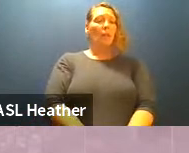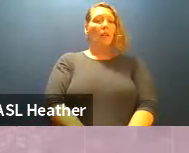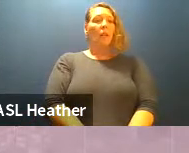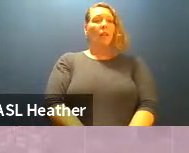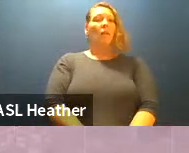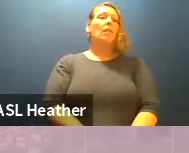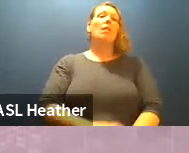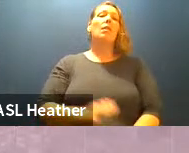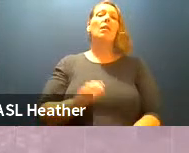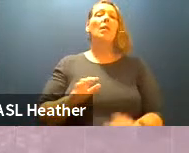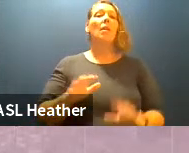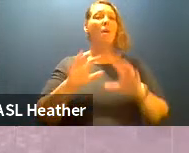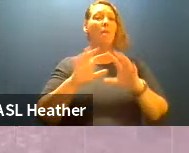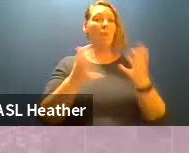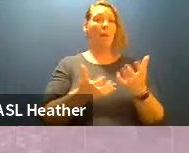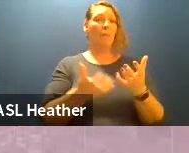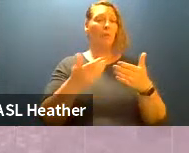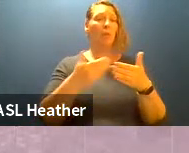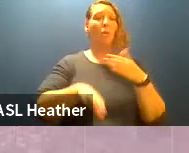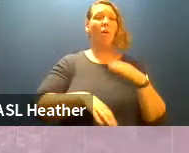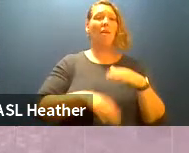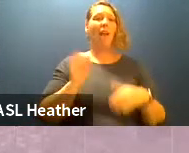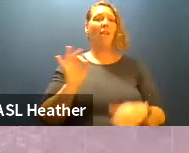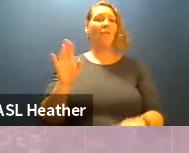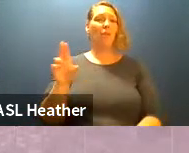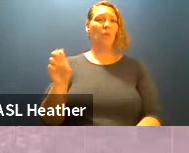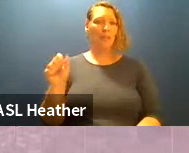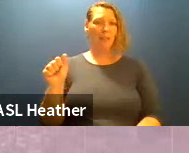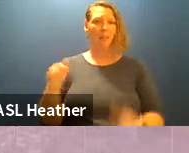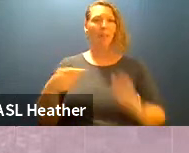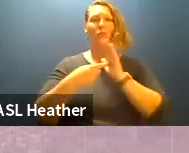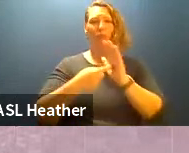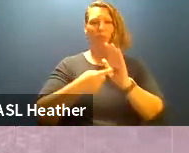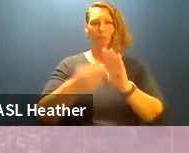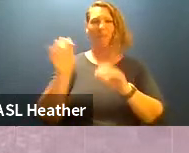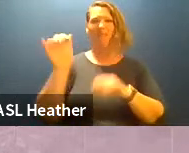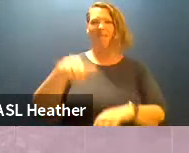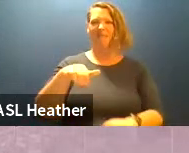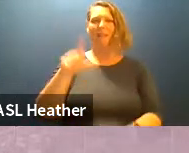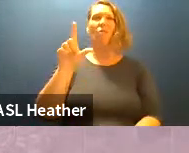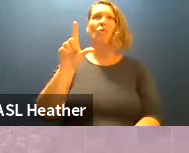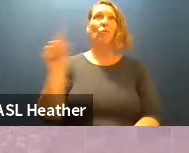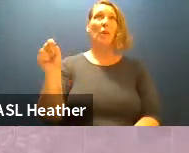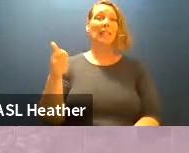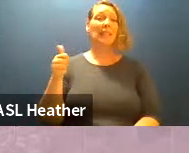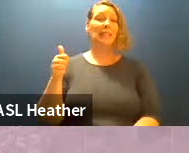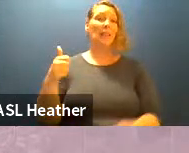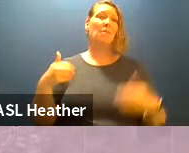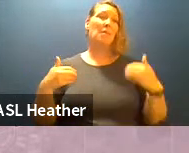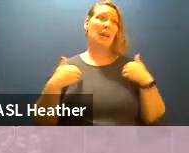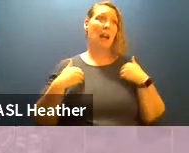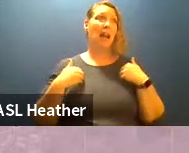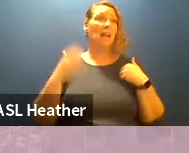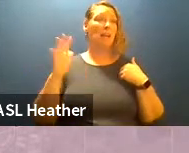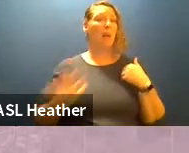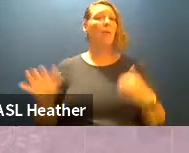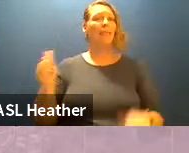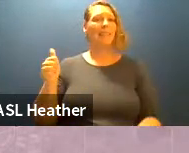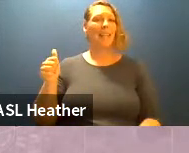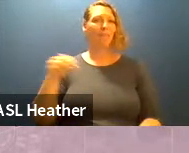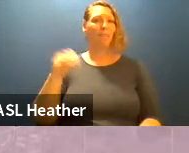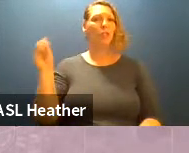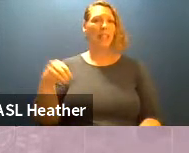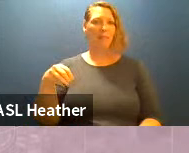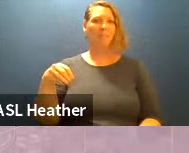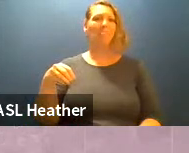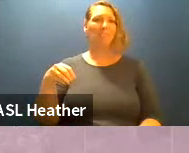The population born outside the US, I showed that stat. In 2010, we had 10% in the program area